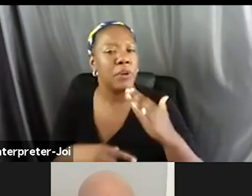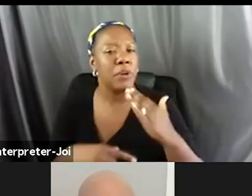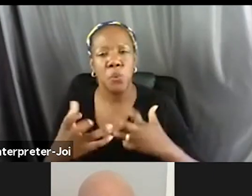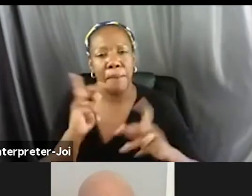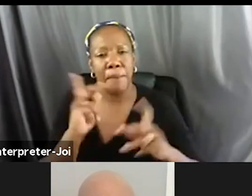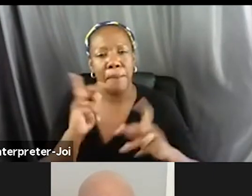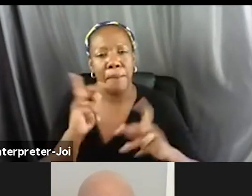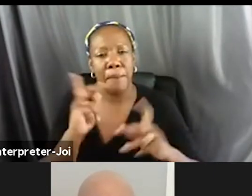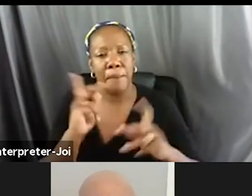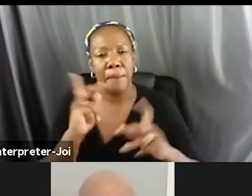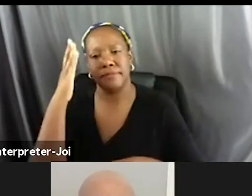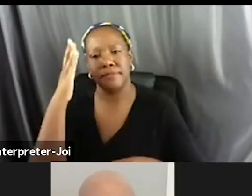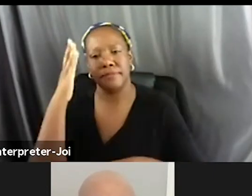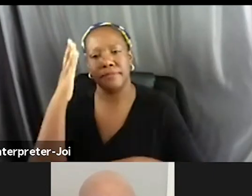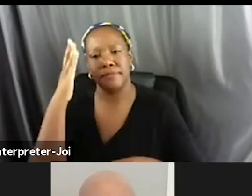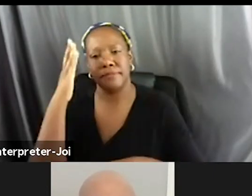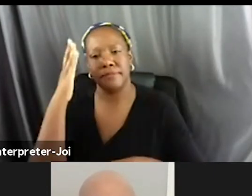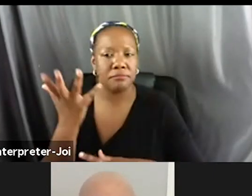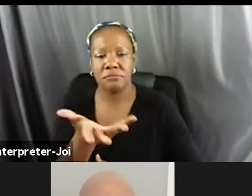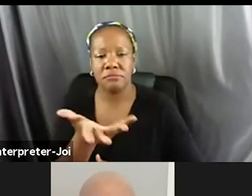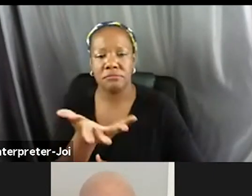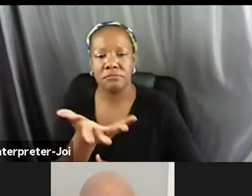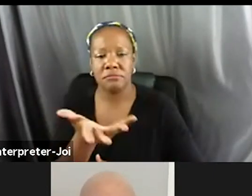the questions.